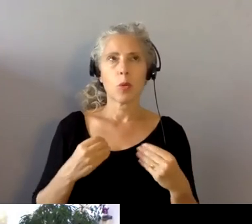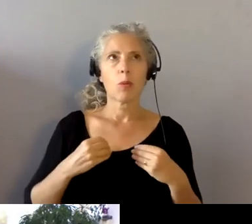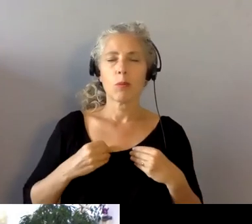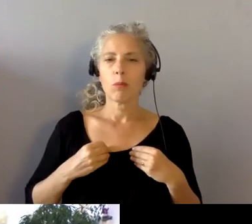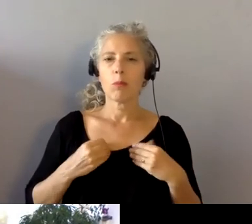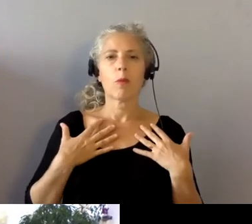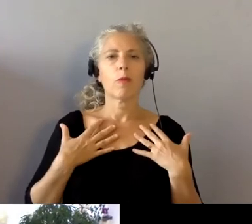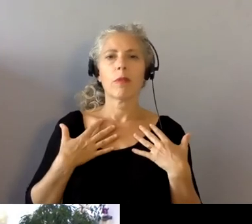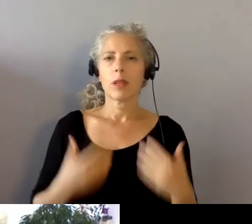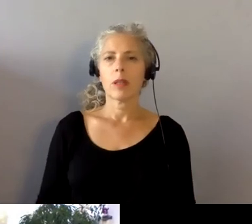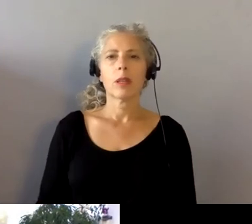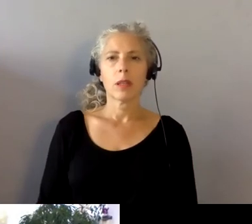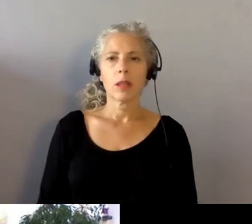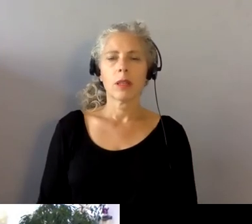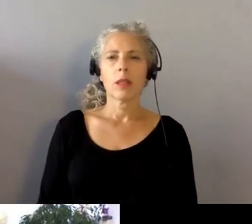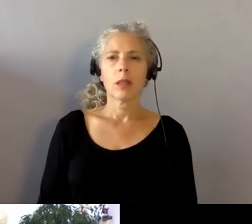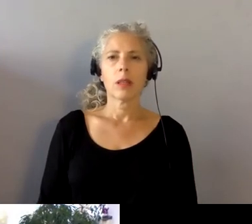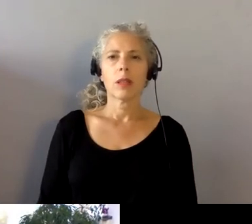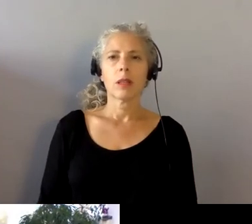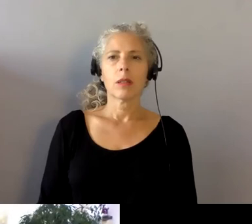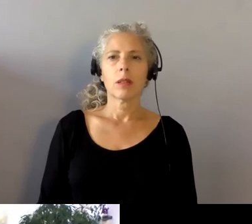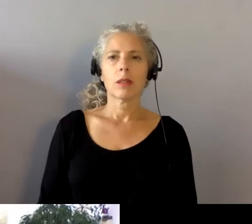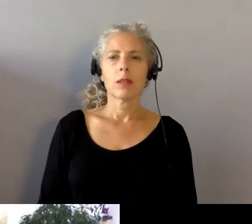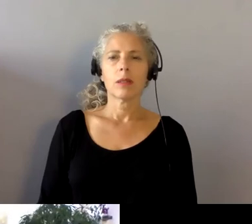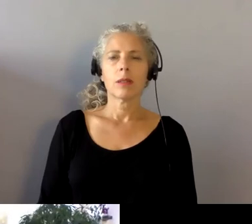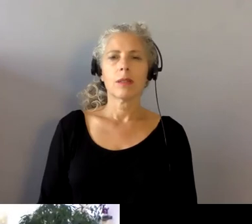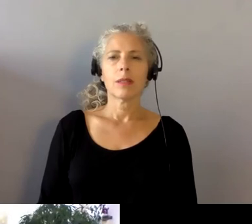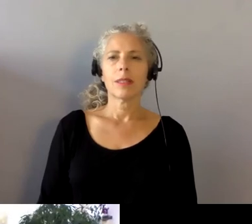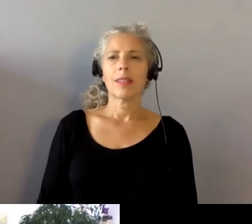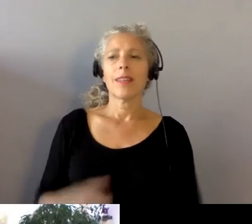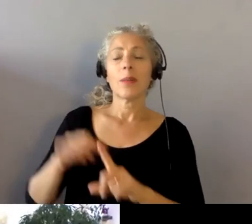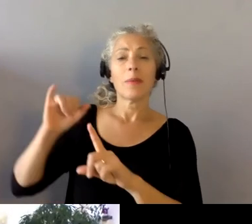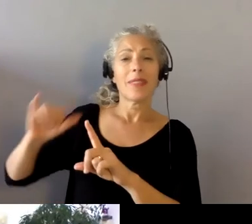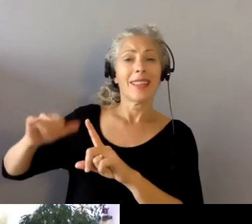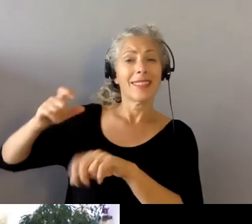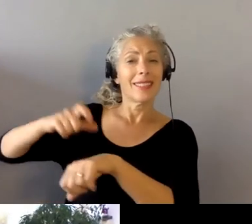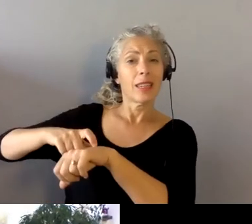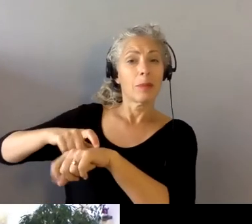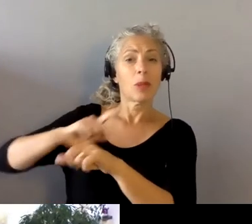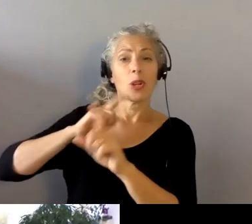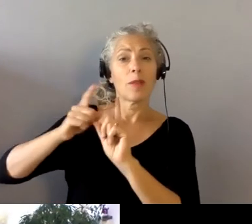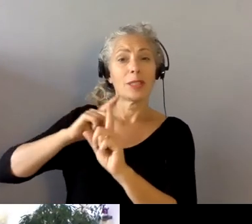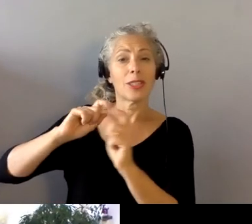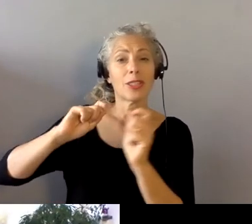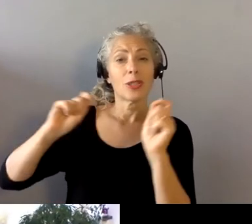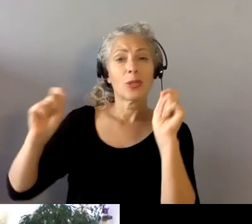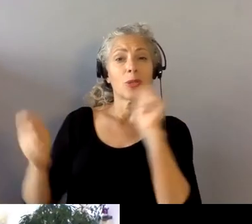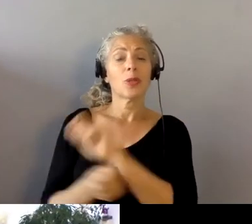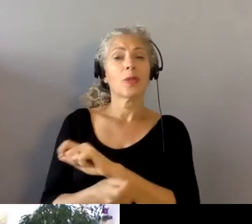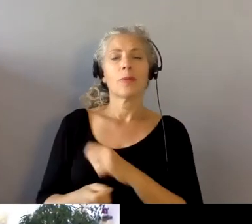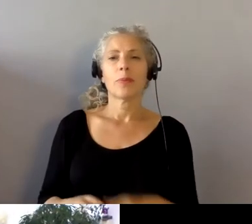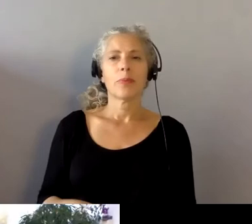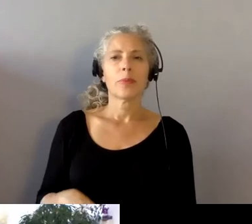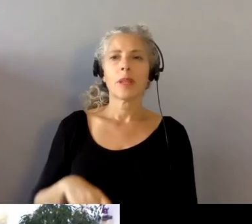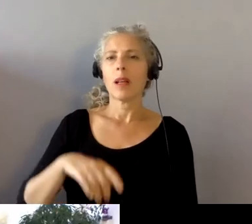and how much the conversation has even evolved from that point, how much the Addis Photo Fest